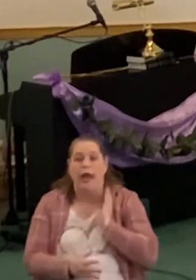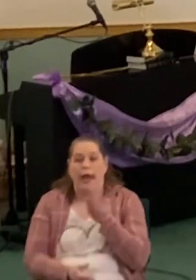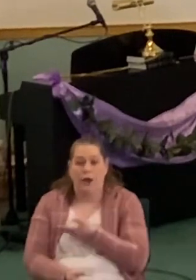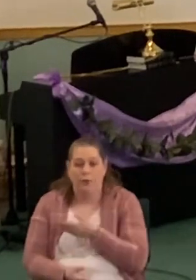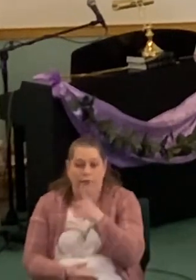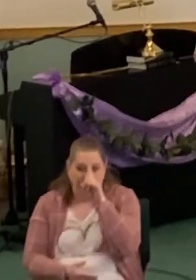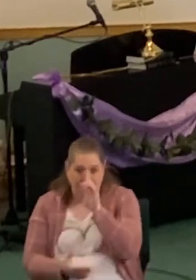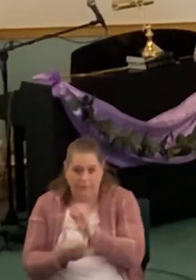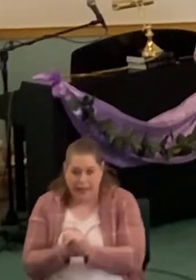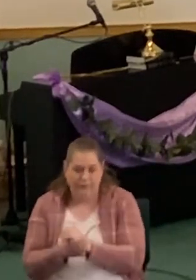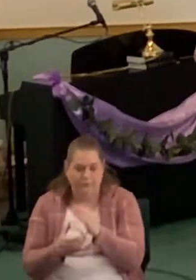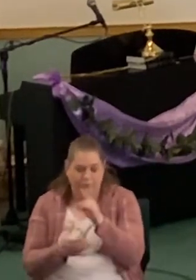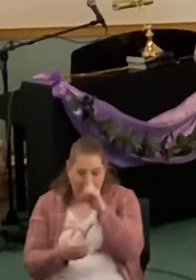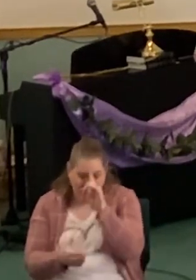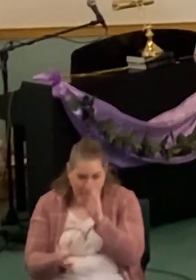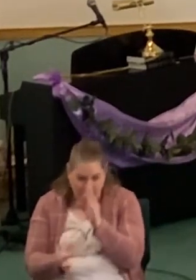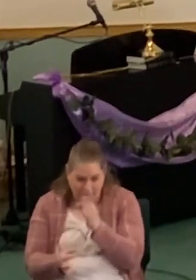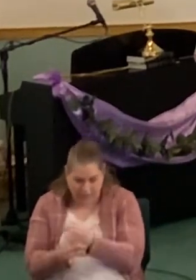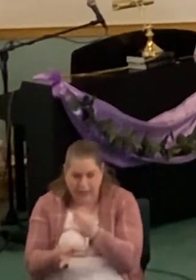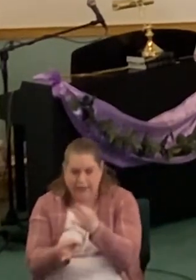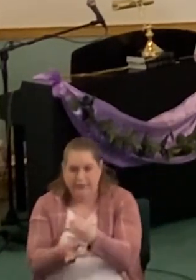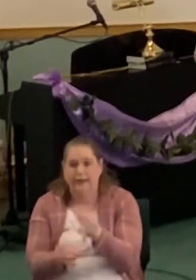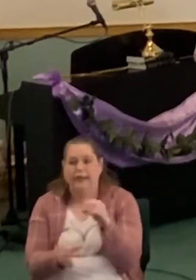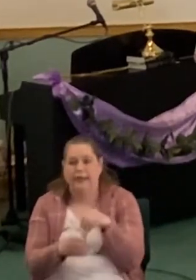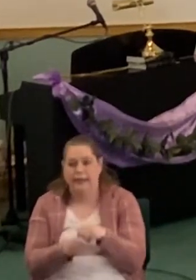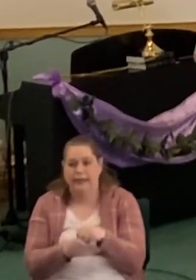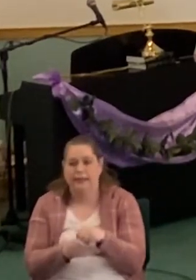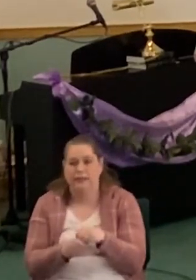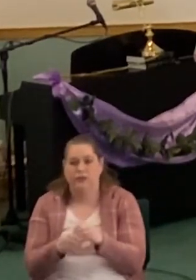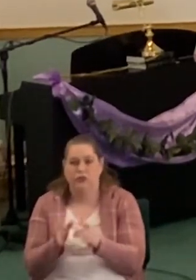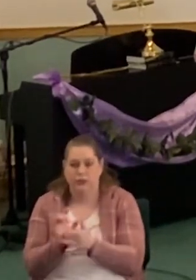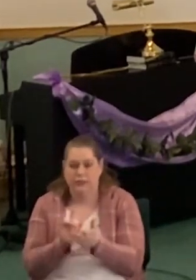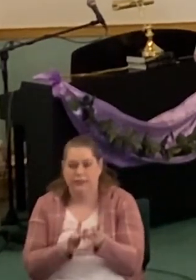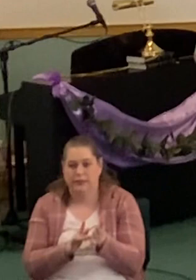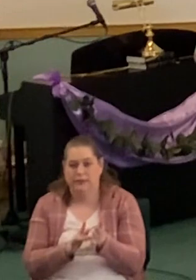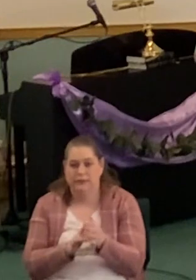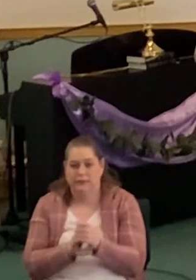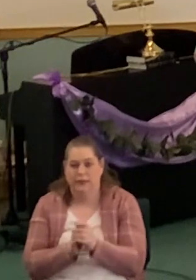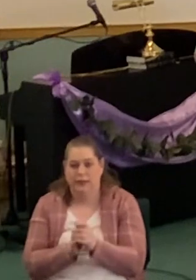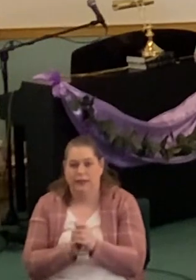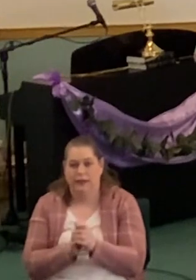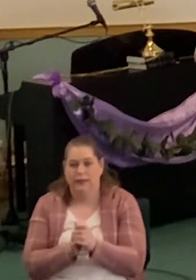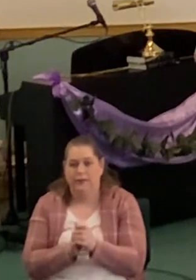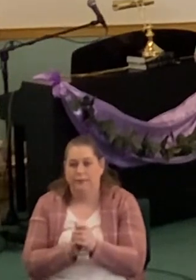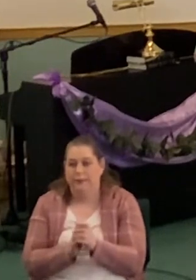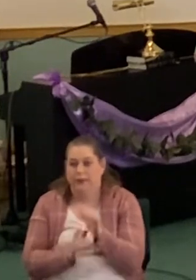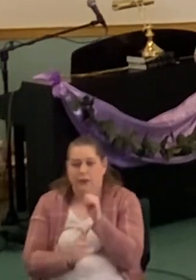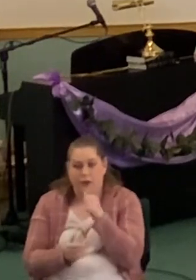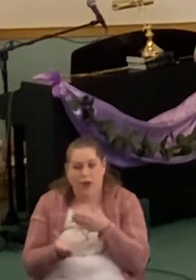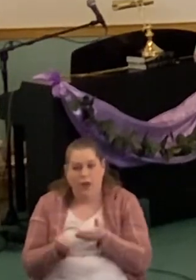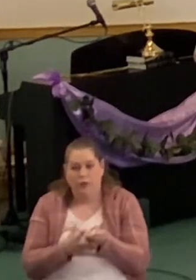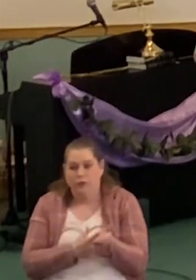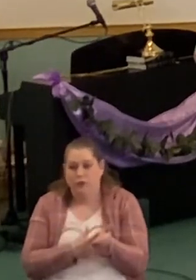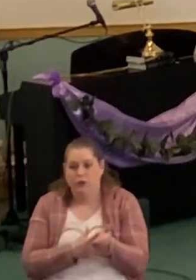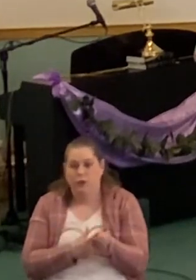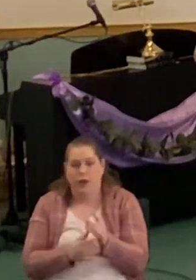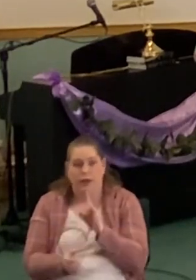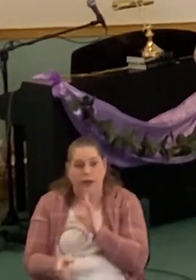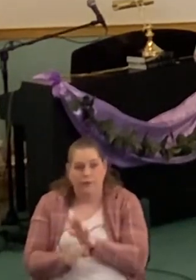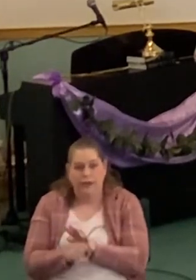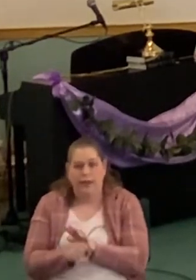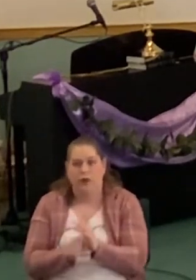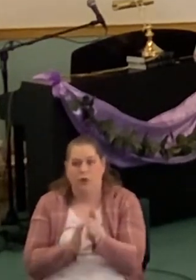that now we interact with Jesus and God, not through a covenant or a law or an agreement, but